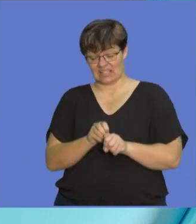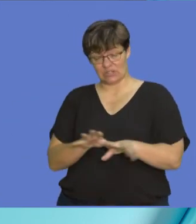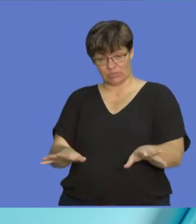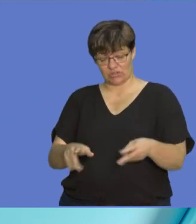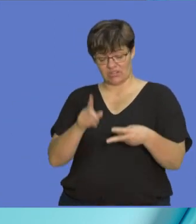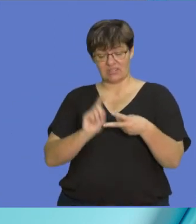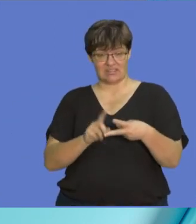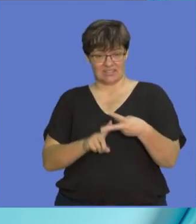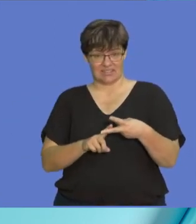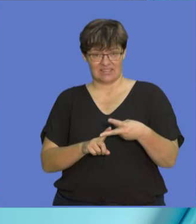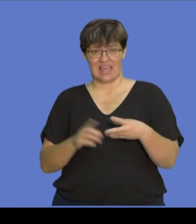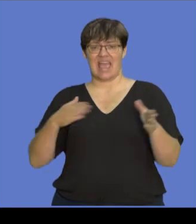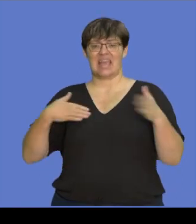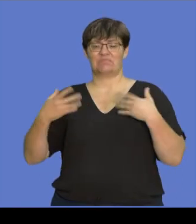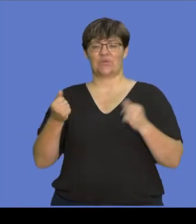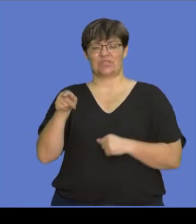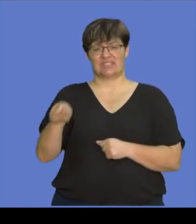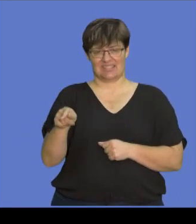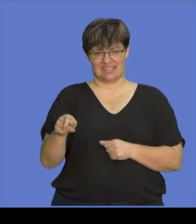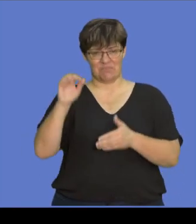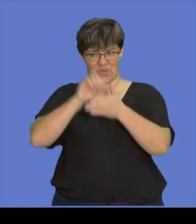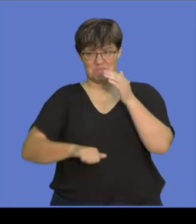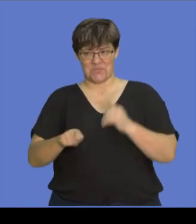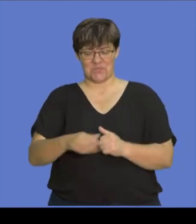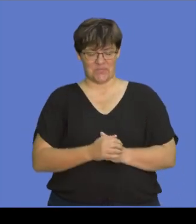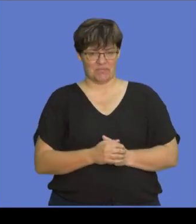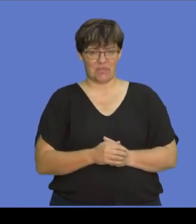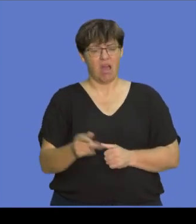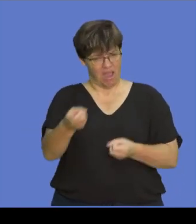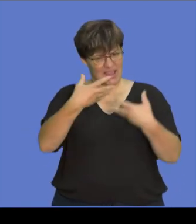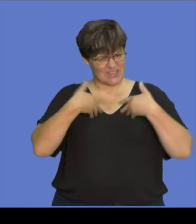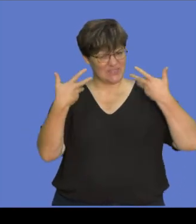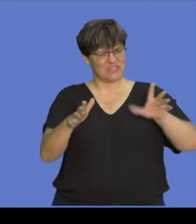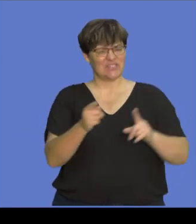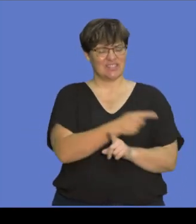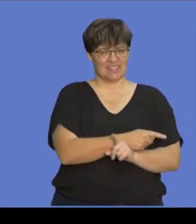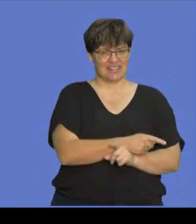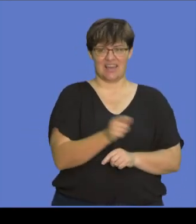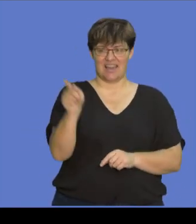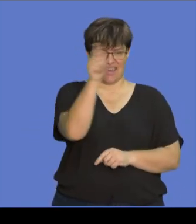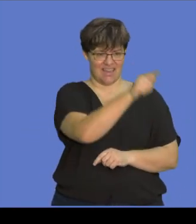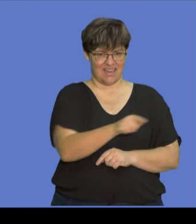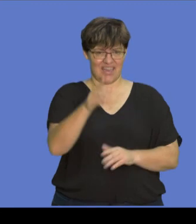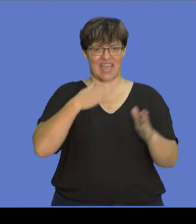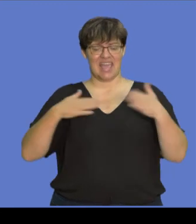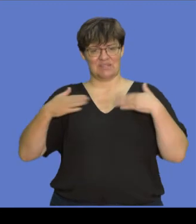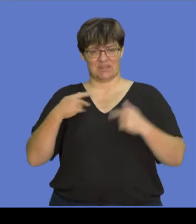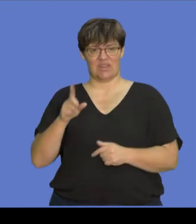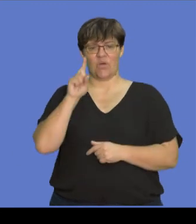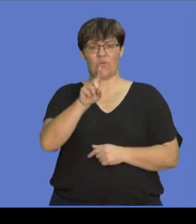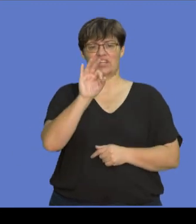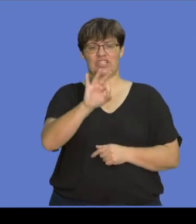your admin cost. And yes, you were given that information. There's my admin cost of